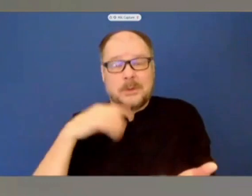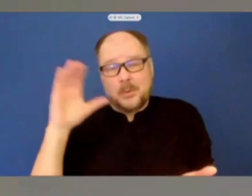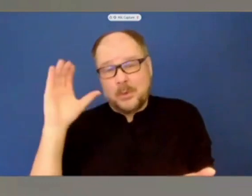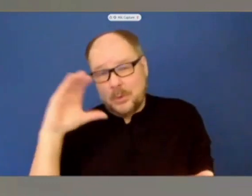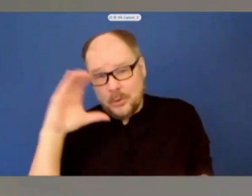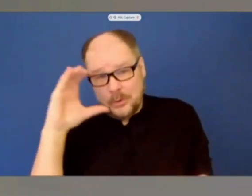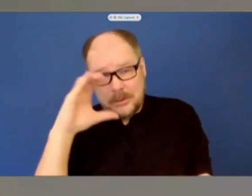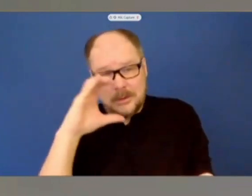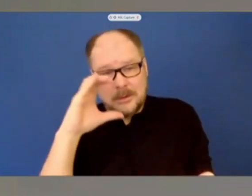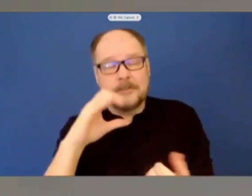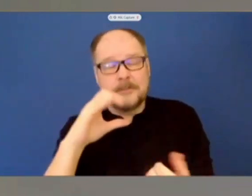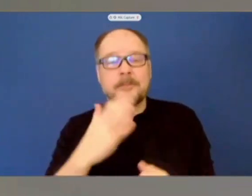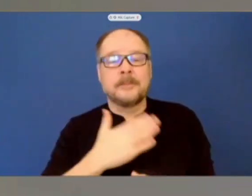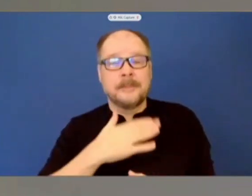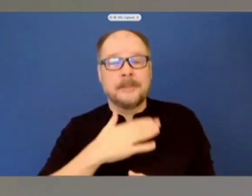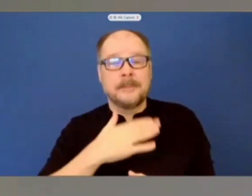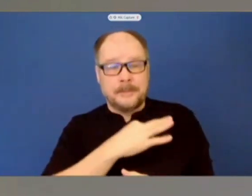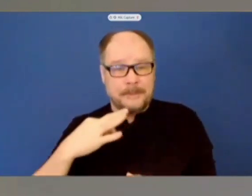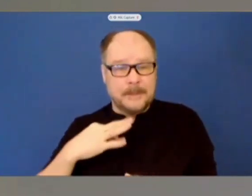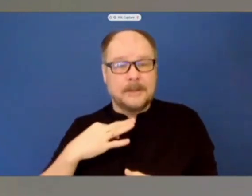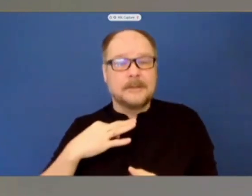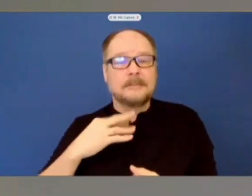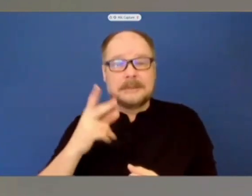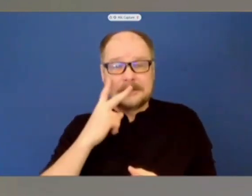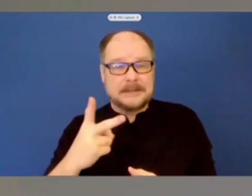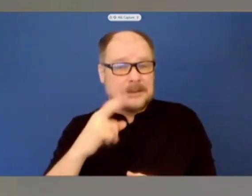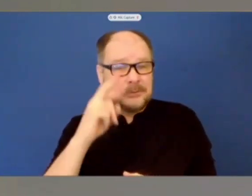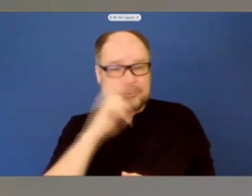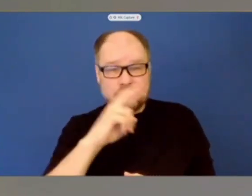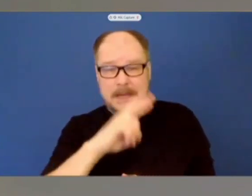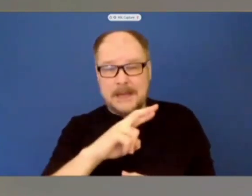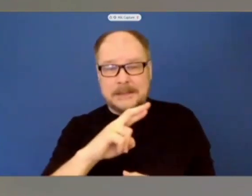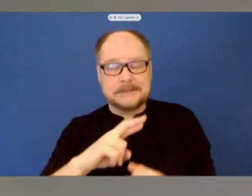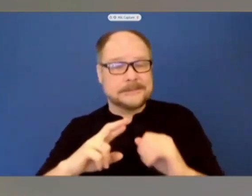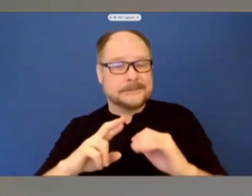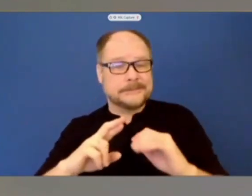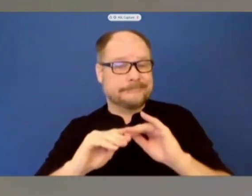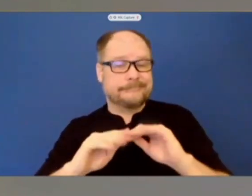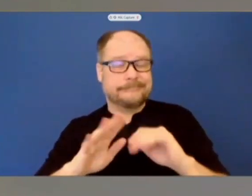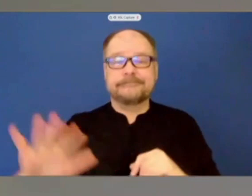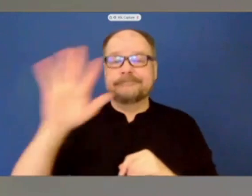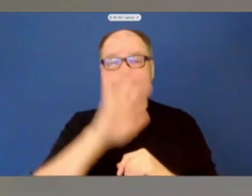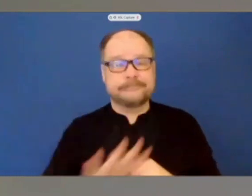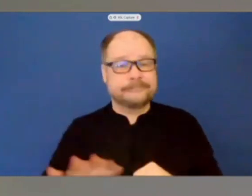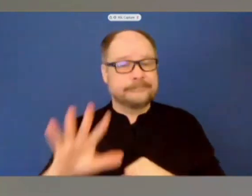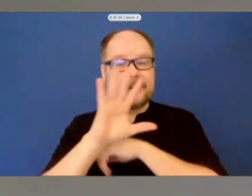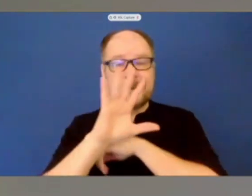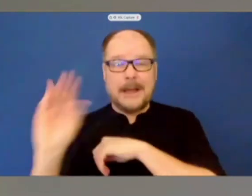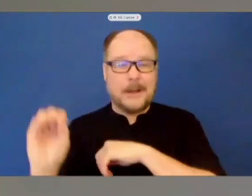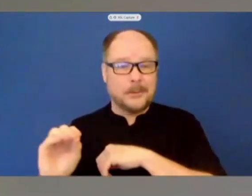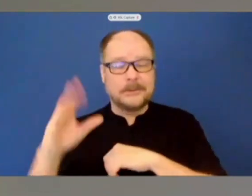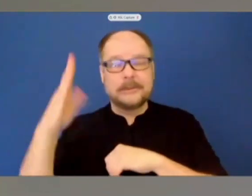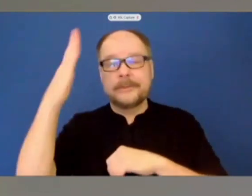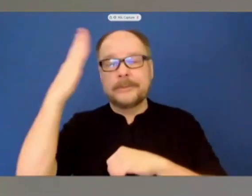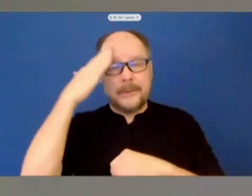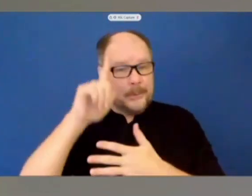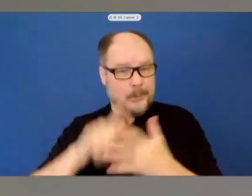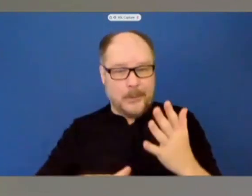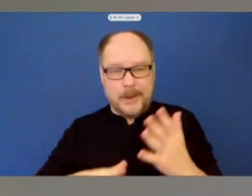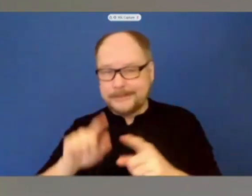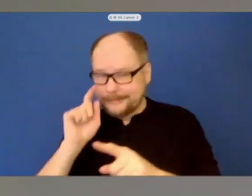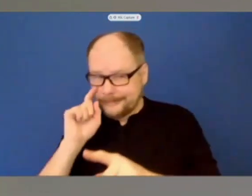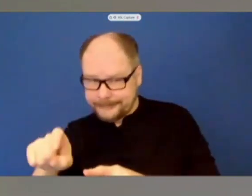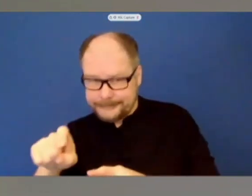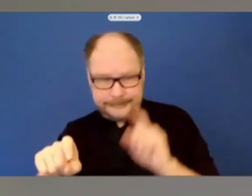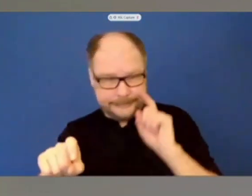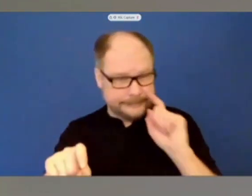My staff deal with rodent eradication across the county on a regular basis, so they know what to look for. And we're not seeing